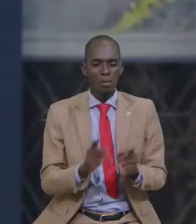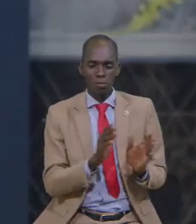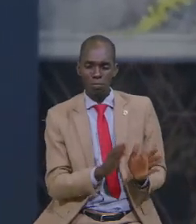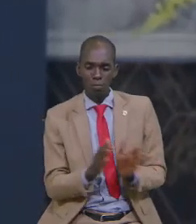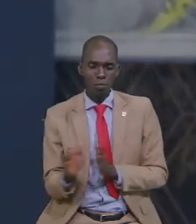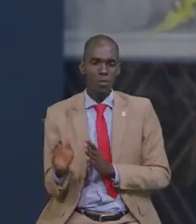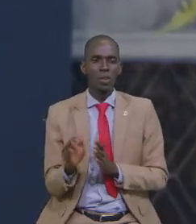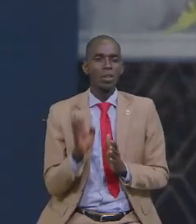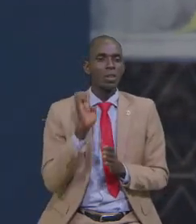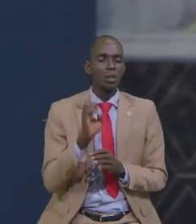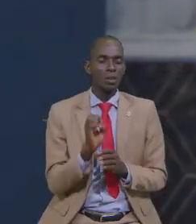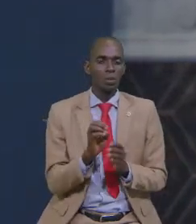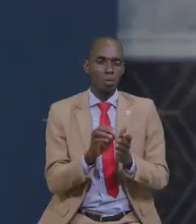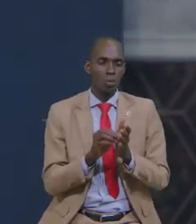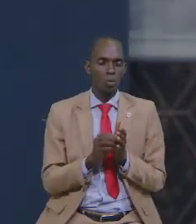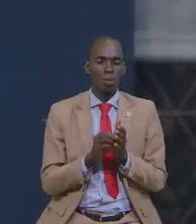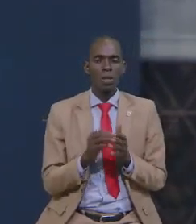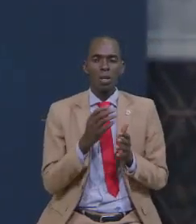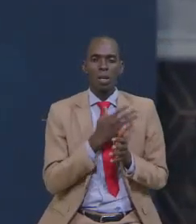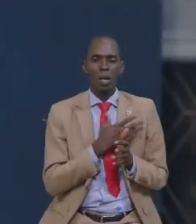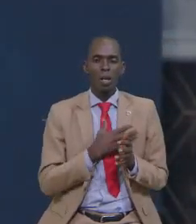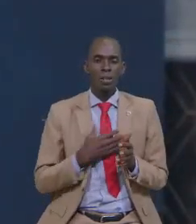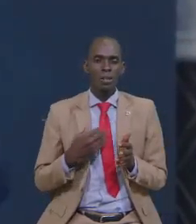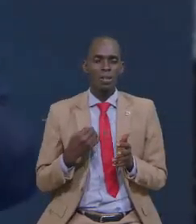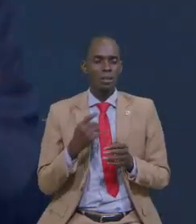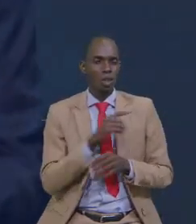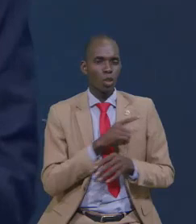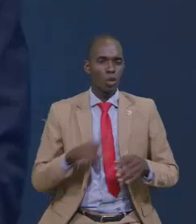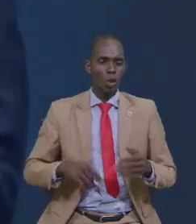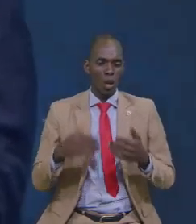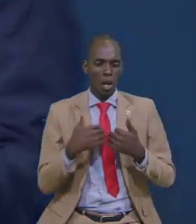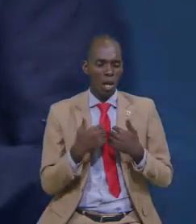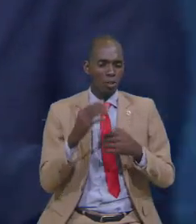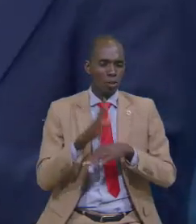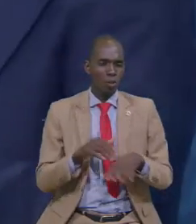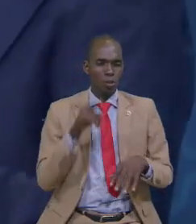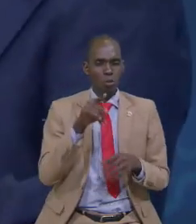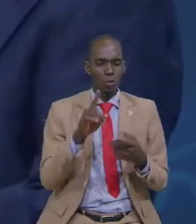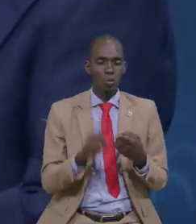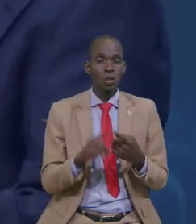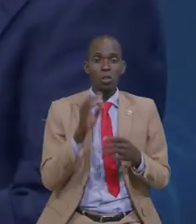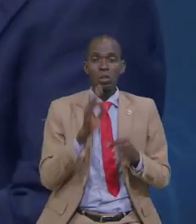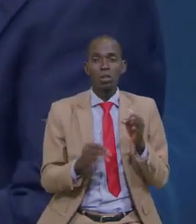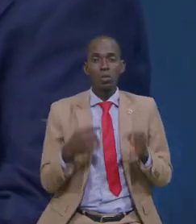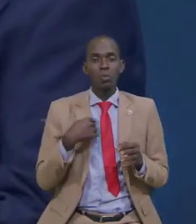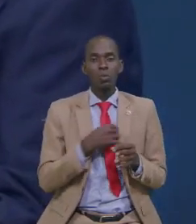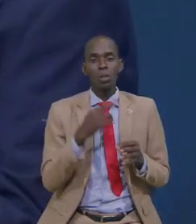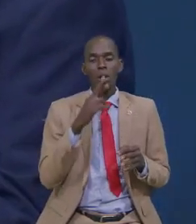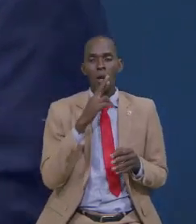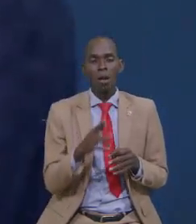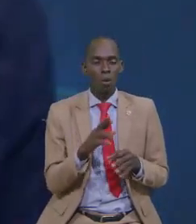destination and the destiny the Lord has called him to. If we're walking like when we were not